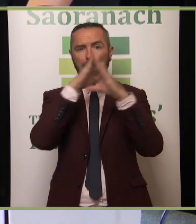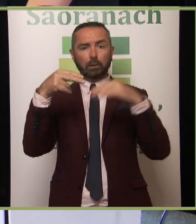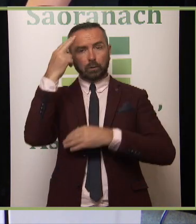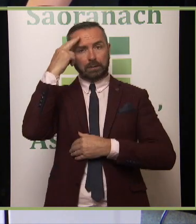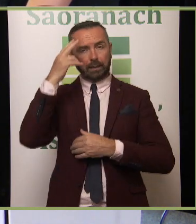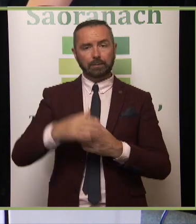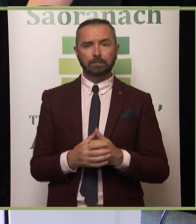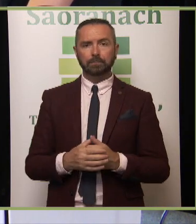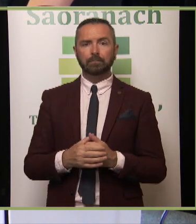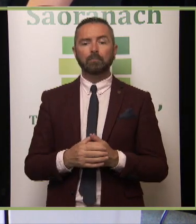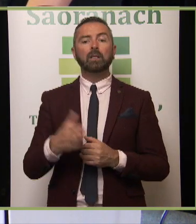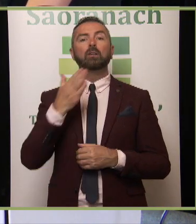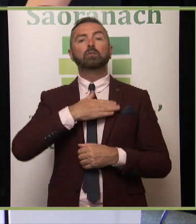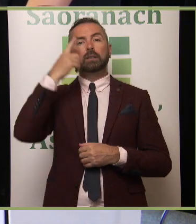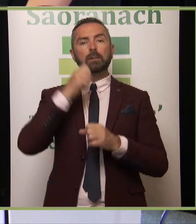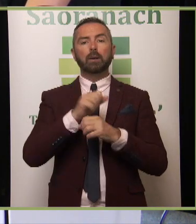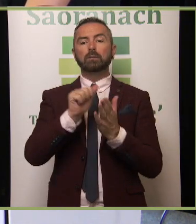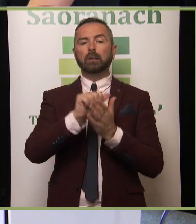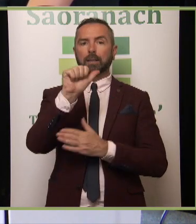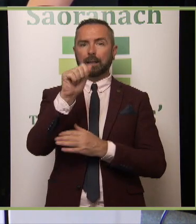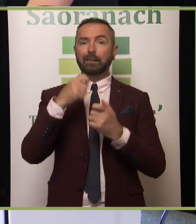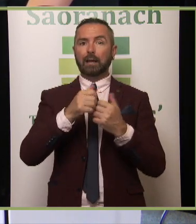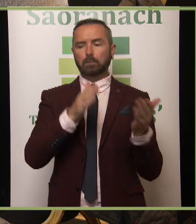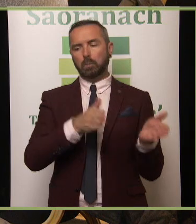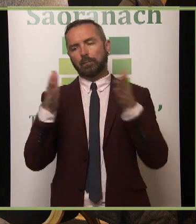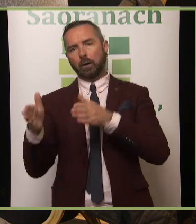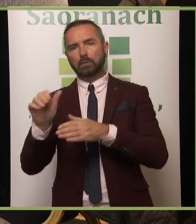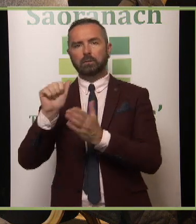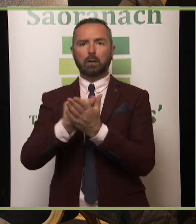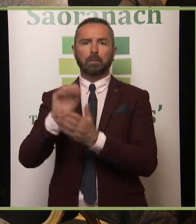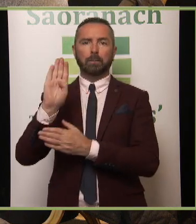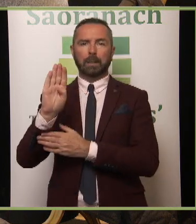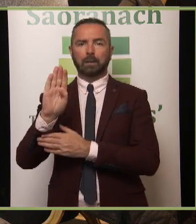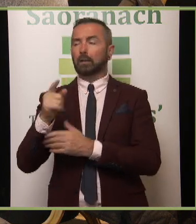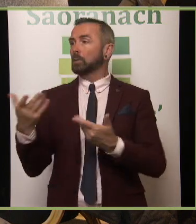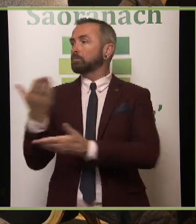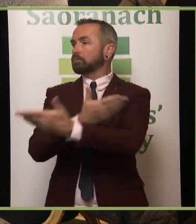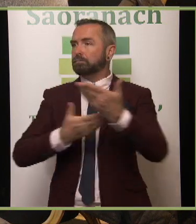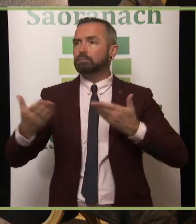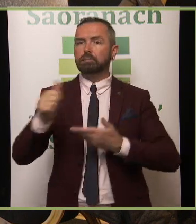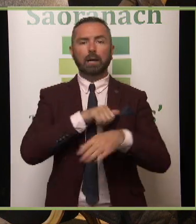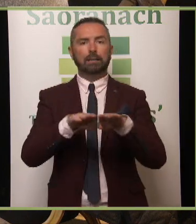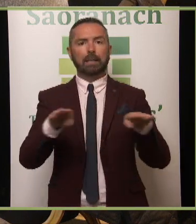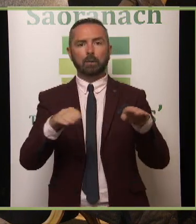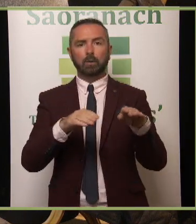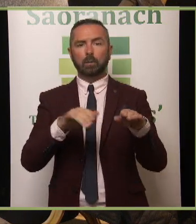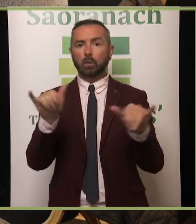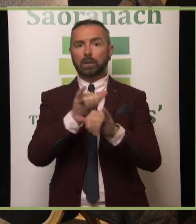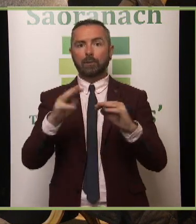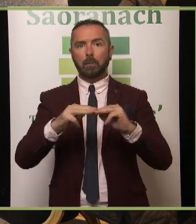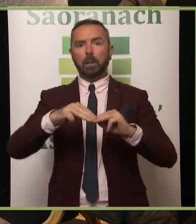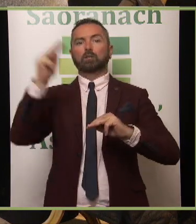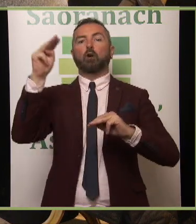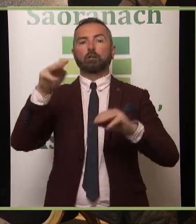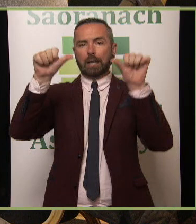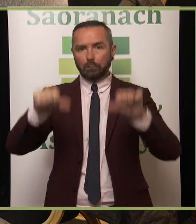A, and then we'll look at document B, and you will deliberate as a table, and whatever the majority of the table agree on for